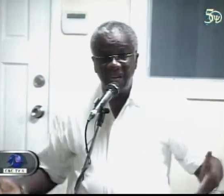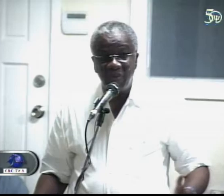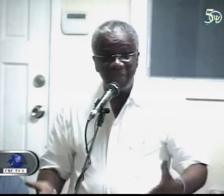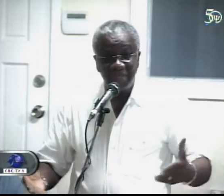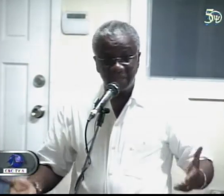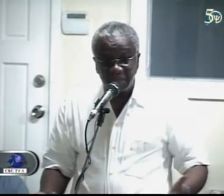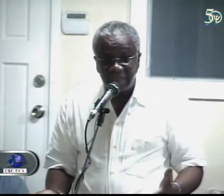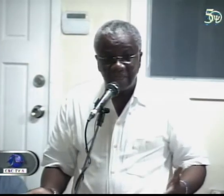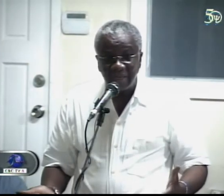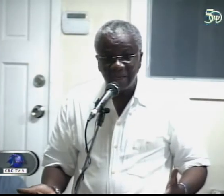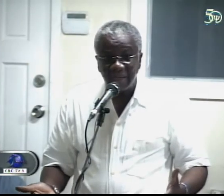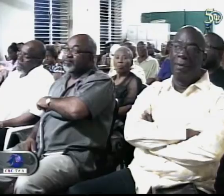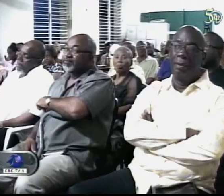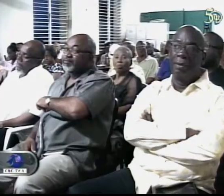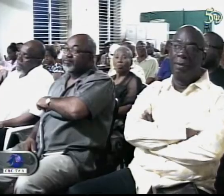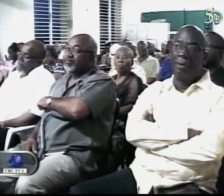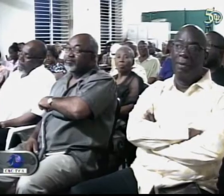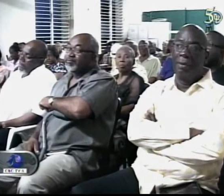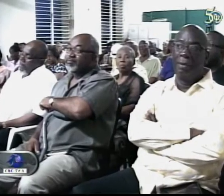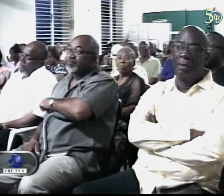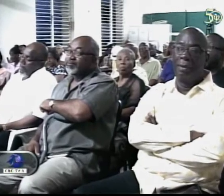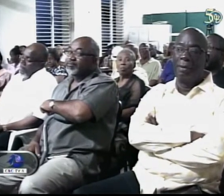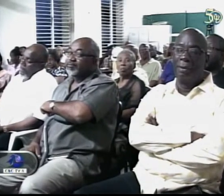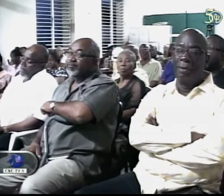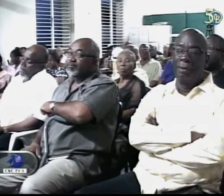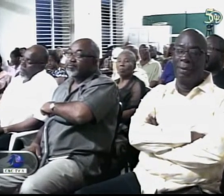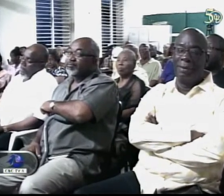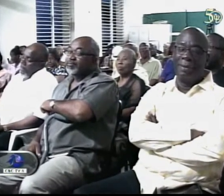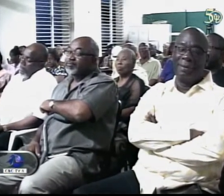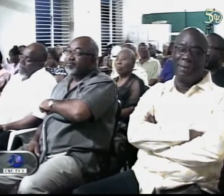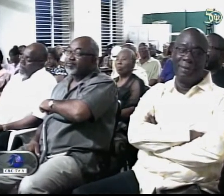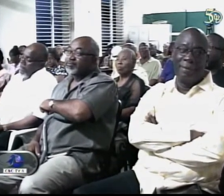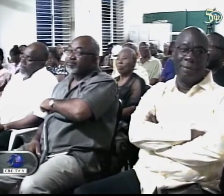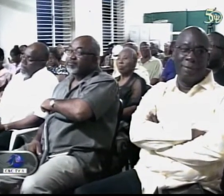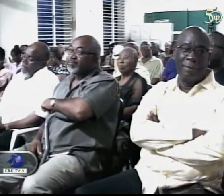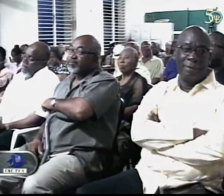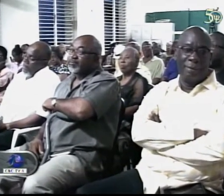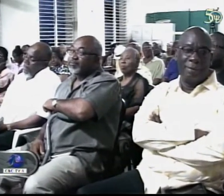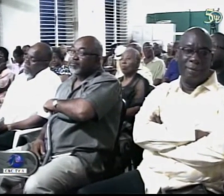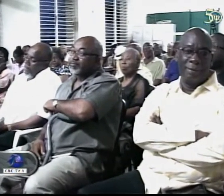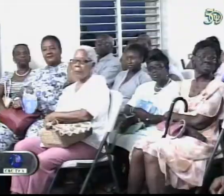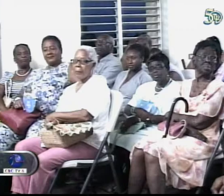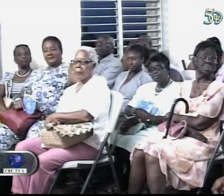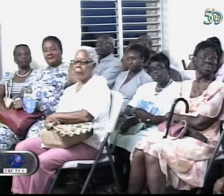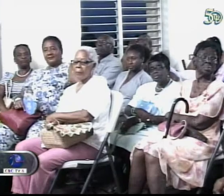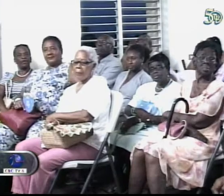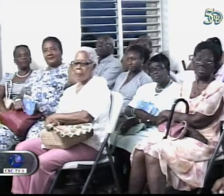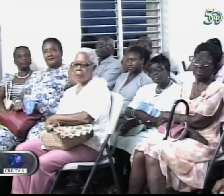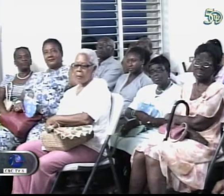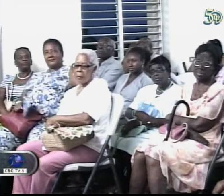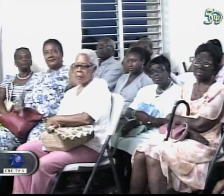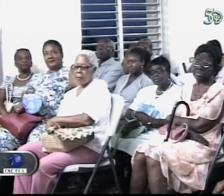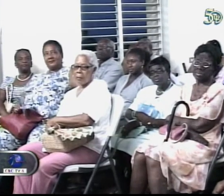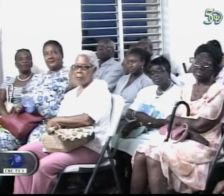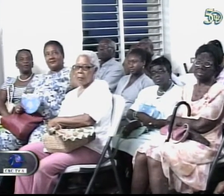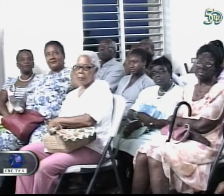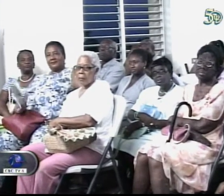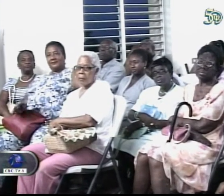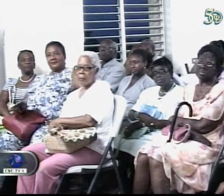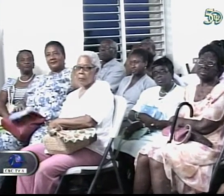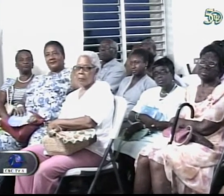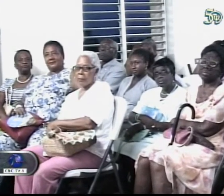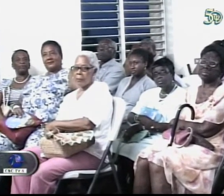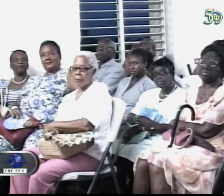were dealt with internally. And he's warning Barbadians about solely blaming children for problems facing society.